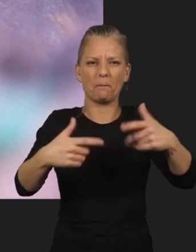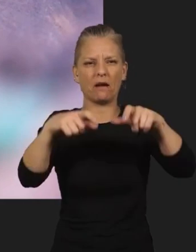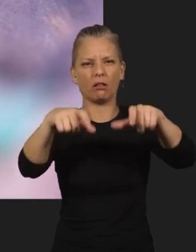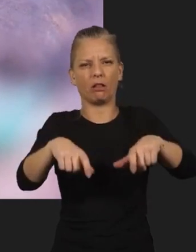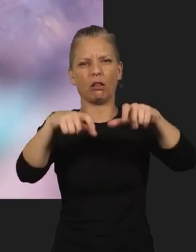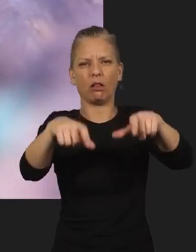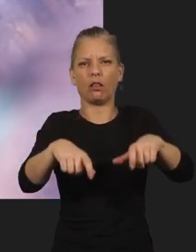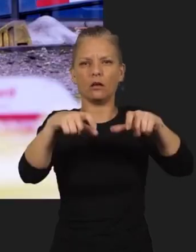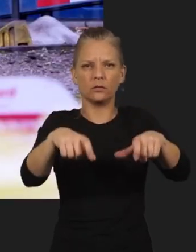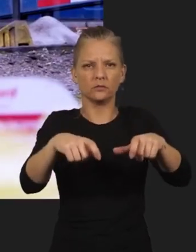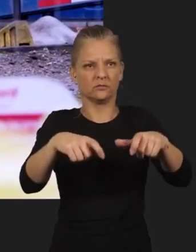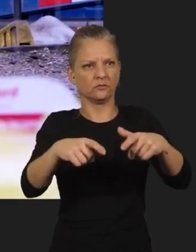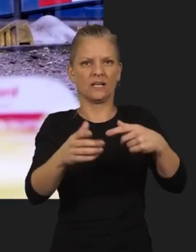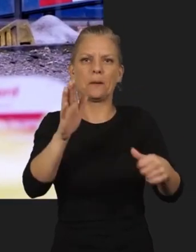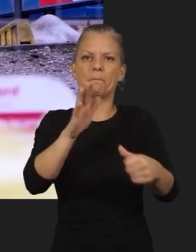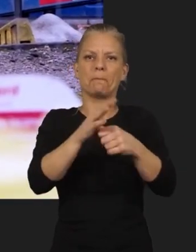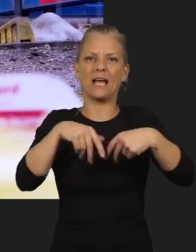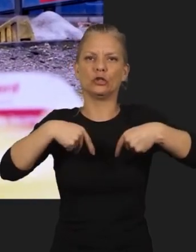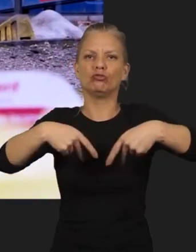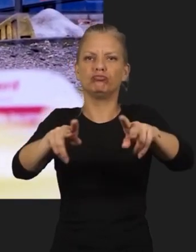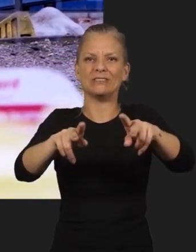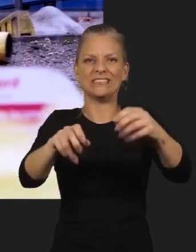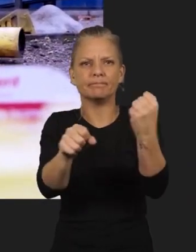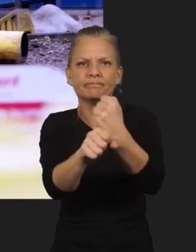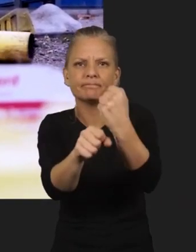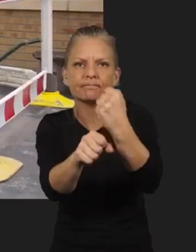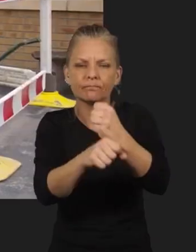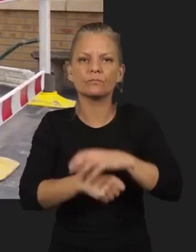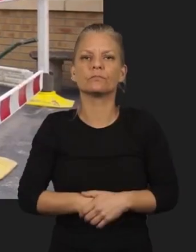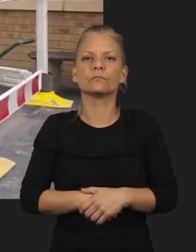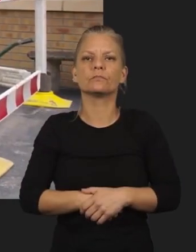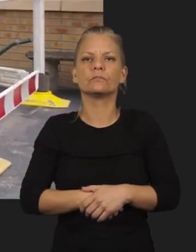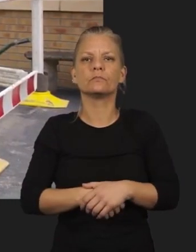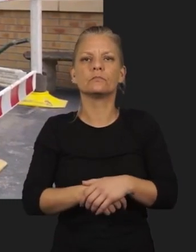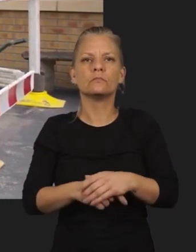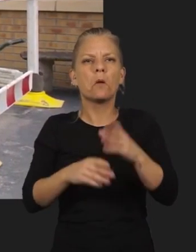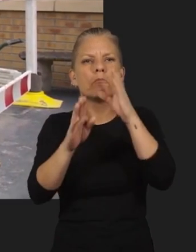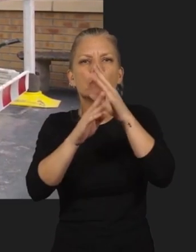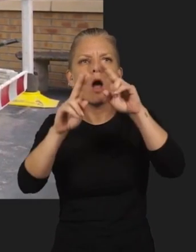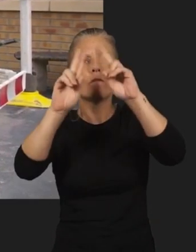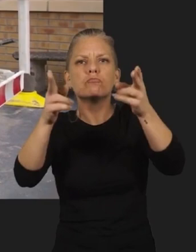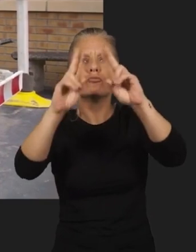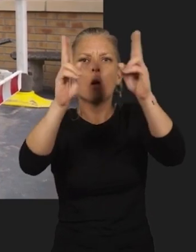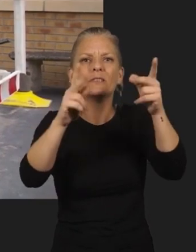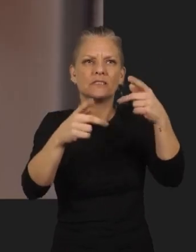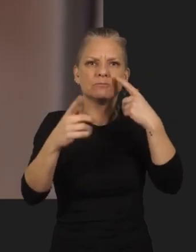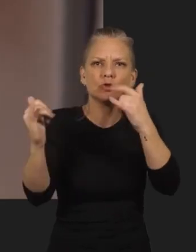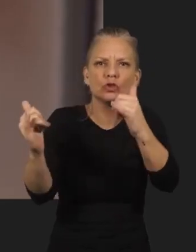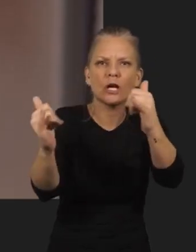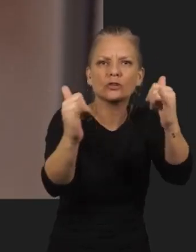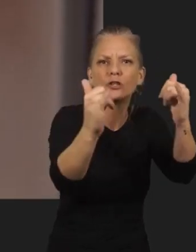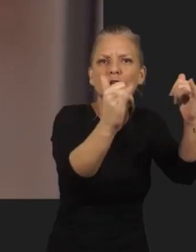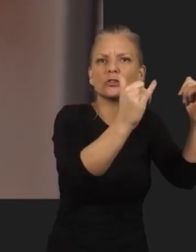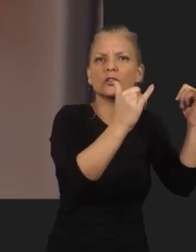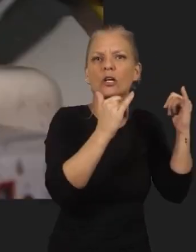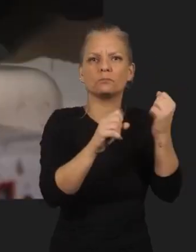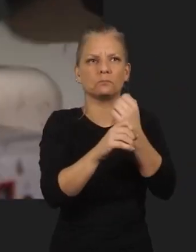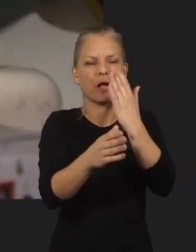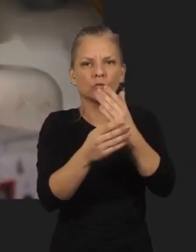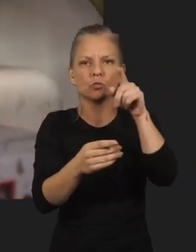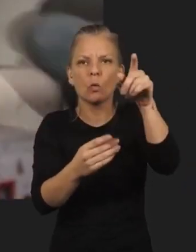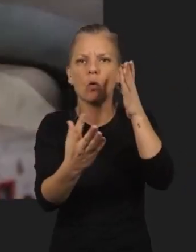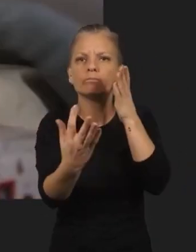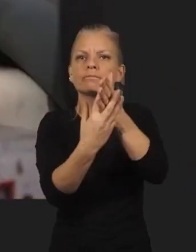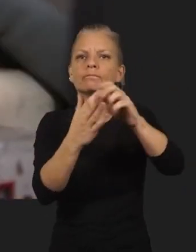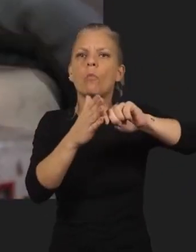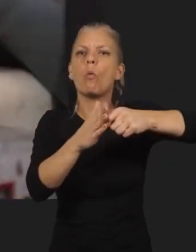feed individual properties from the main gas pipe running in the street. To do this, we often need to excavate in private property, and we will